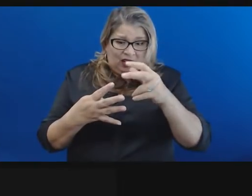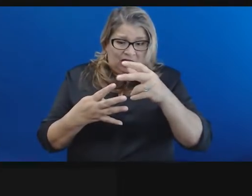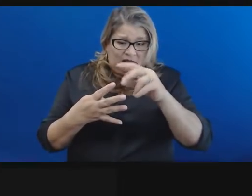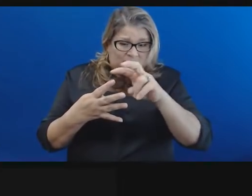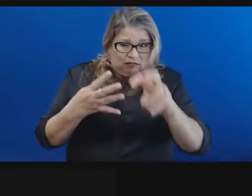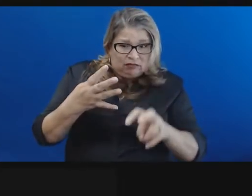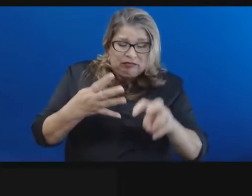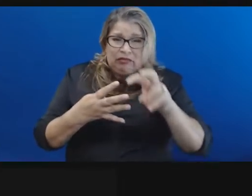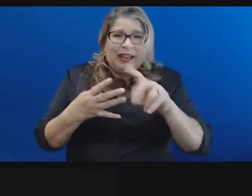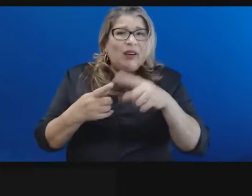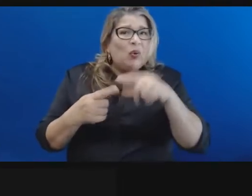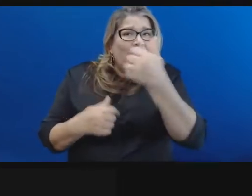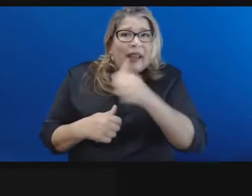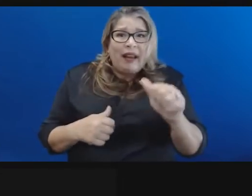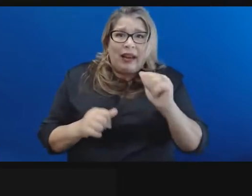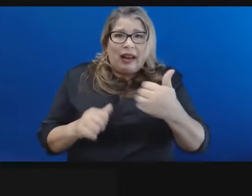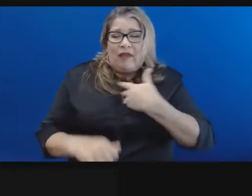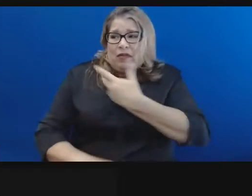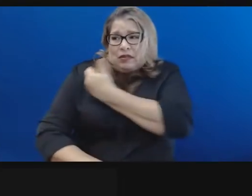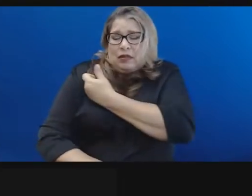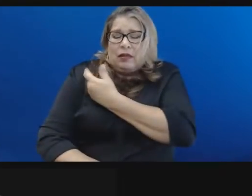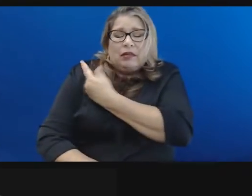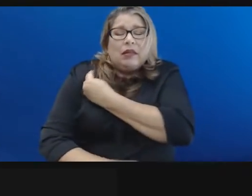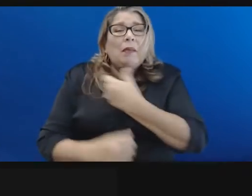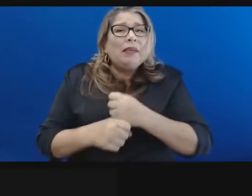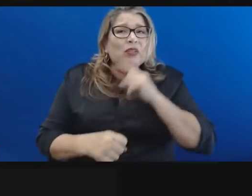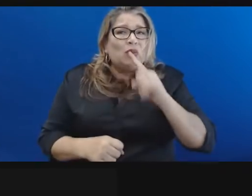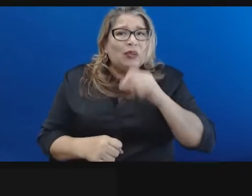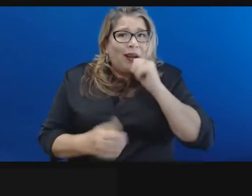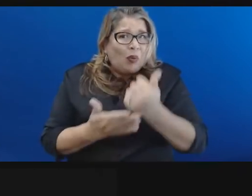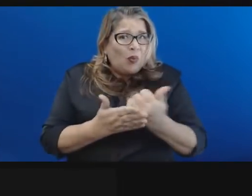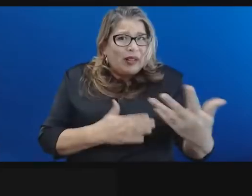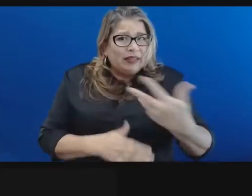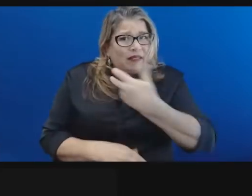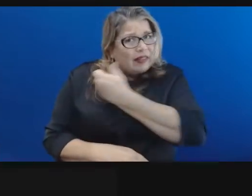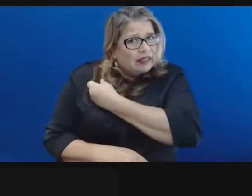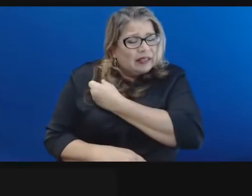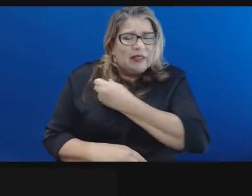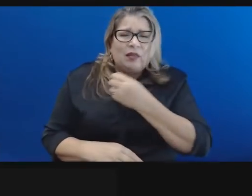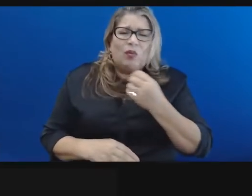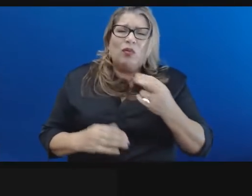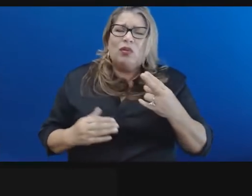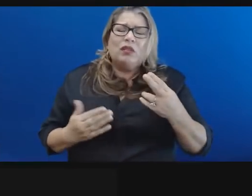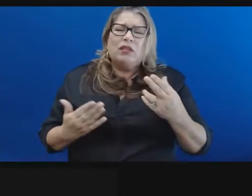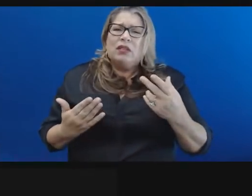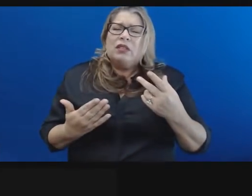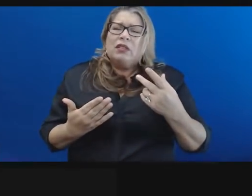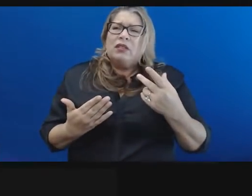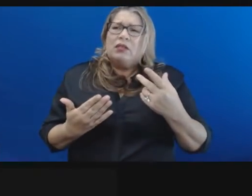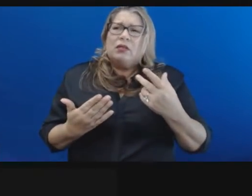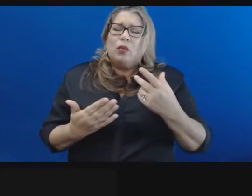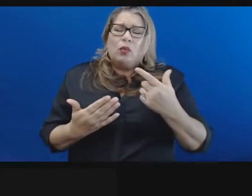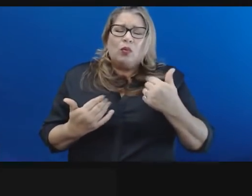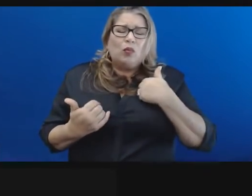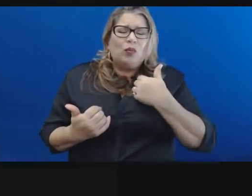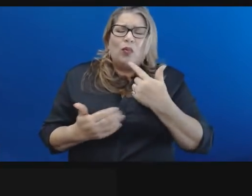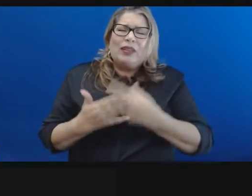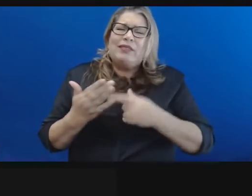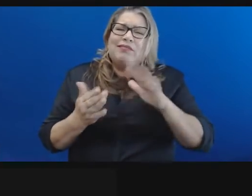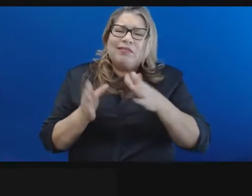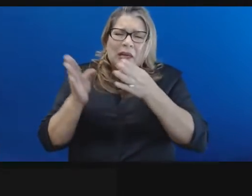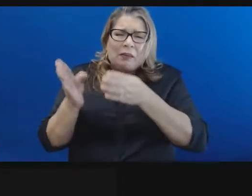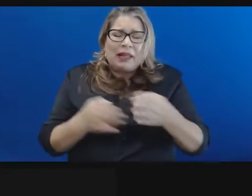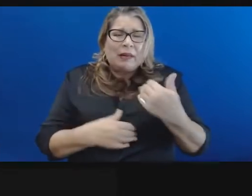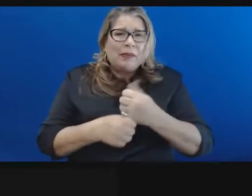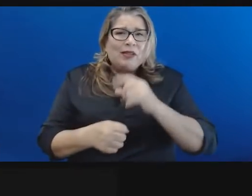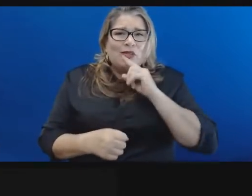some examples of when that would be allowed, and if the expectation that no vaccine would be wasted regardless of